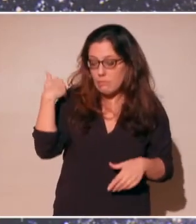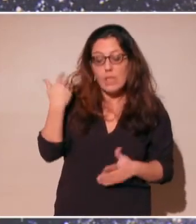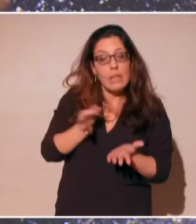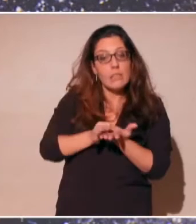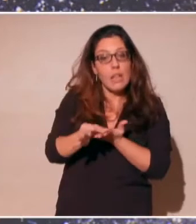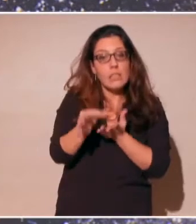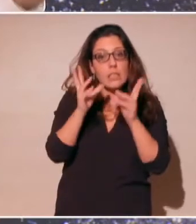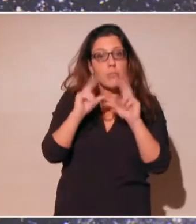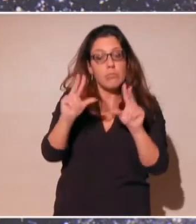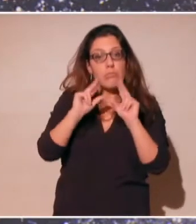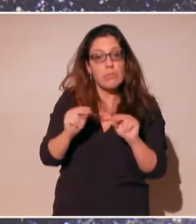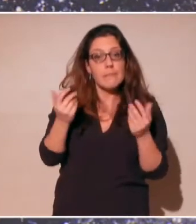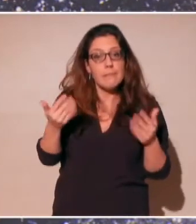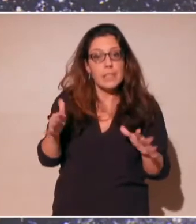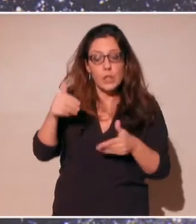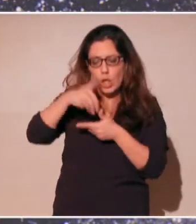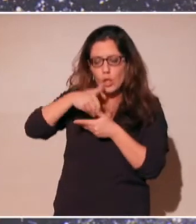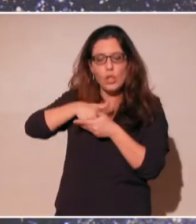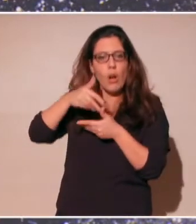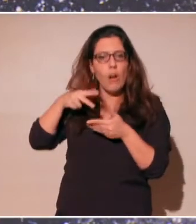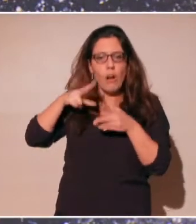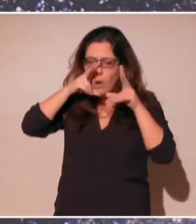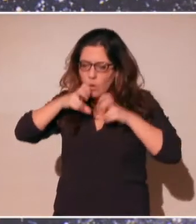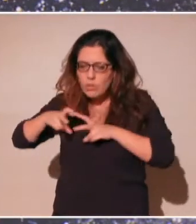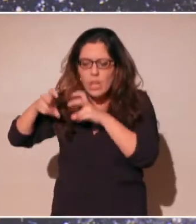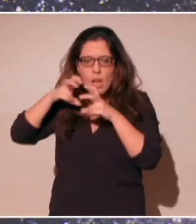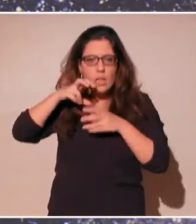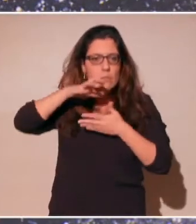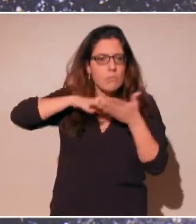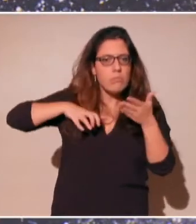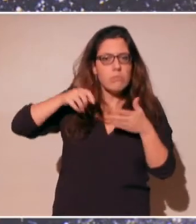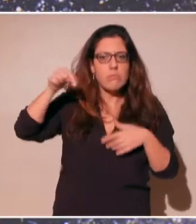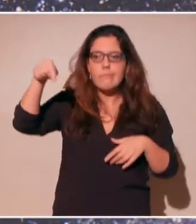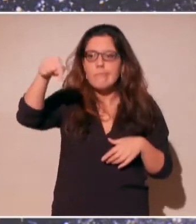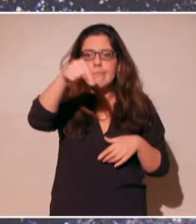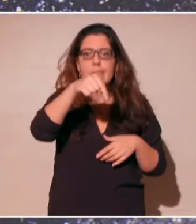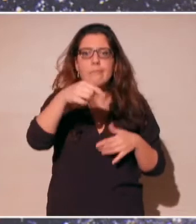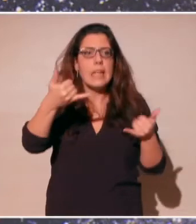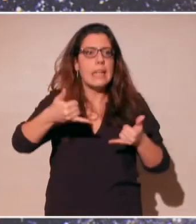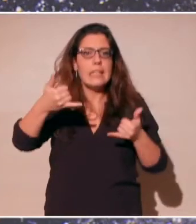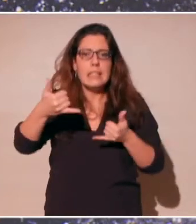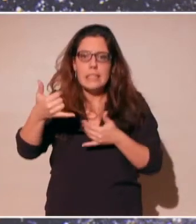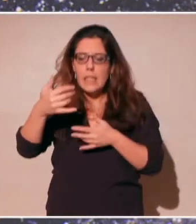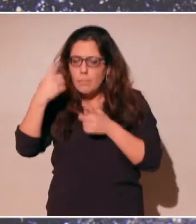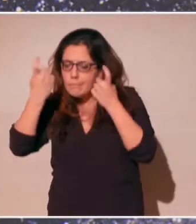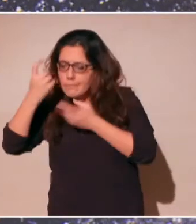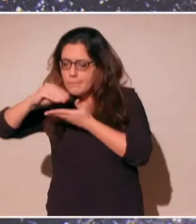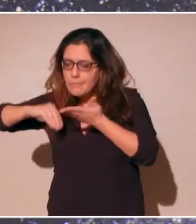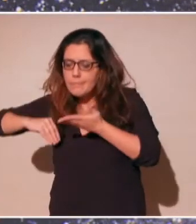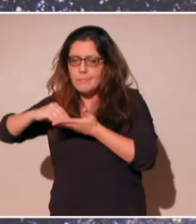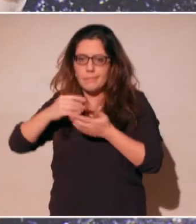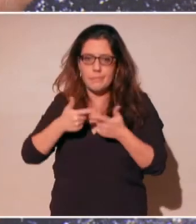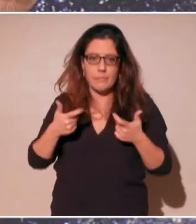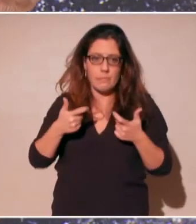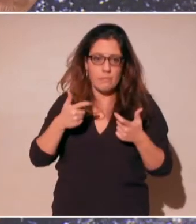approach. What I have proposed to you today, based on the research and thinking of many of you who are present here